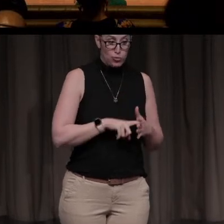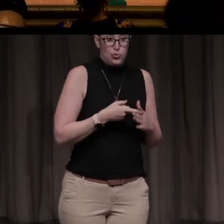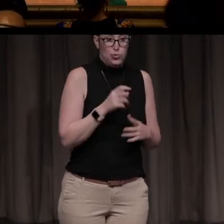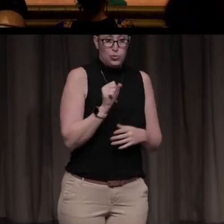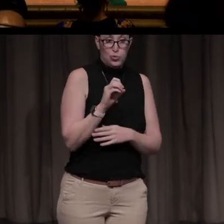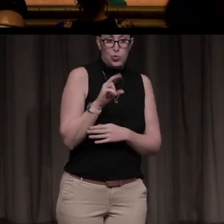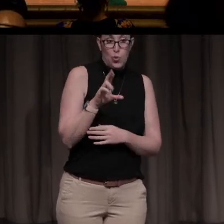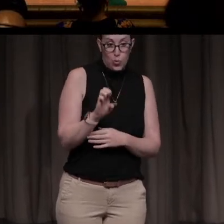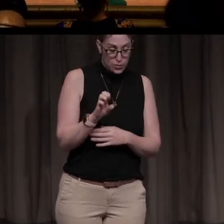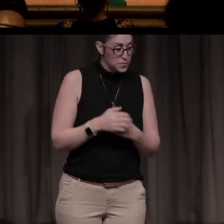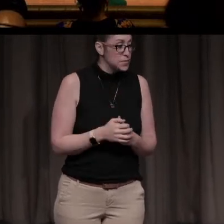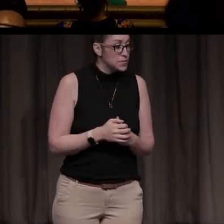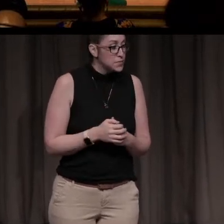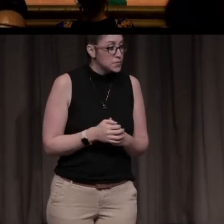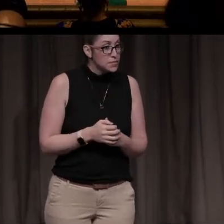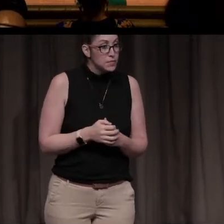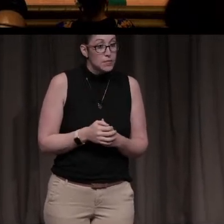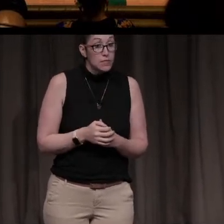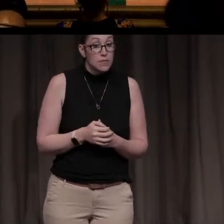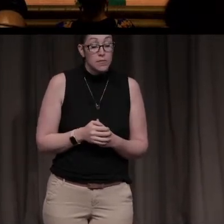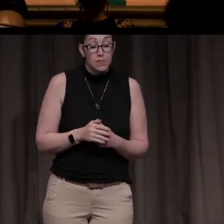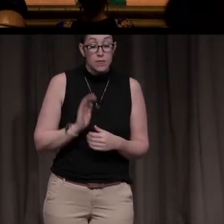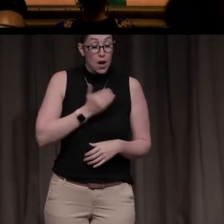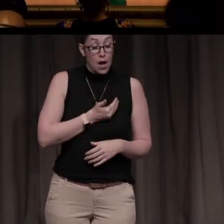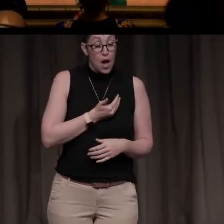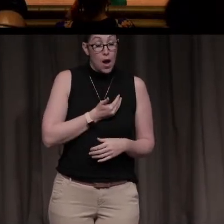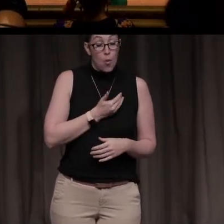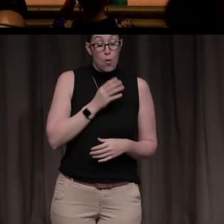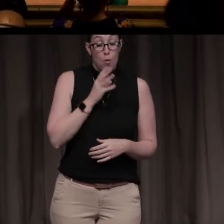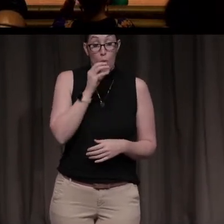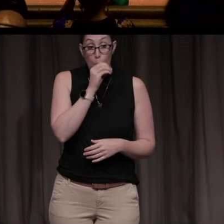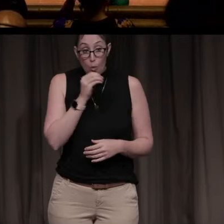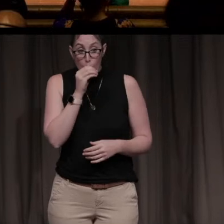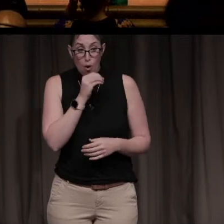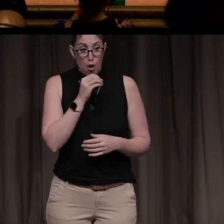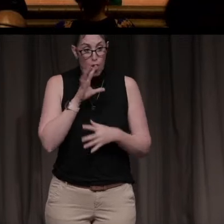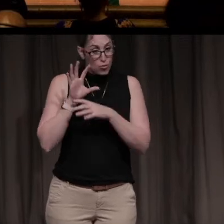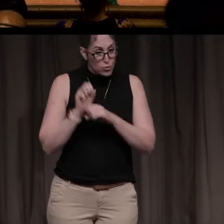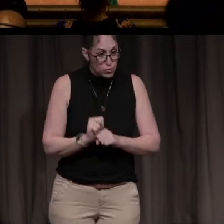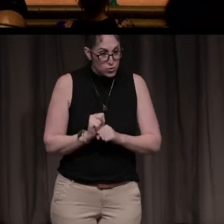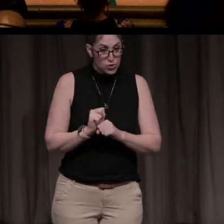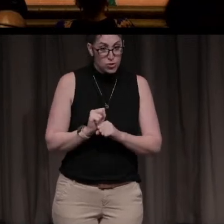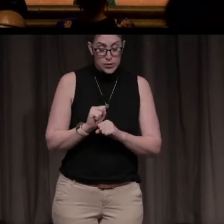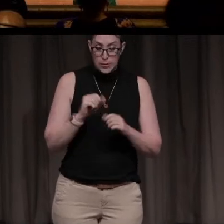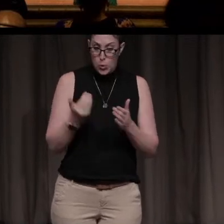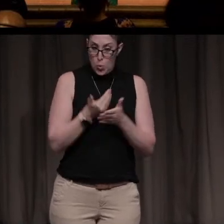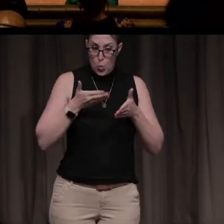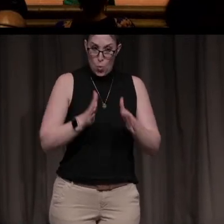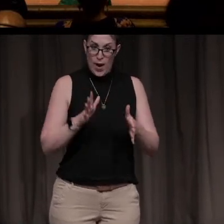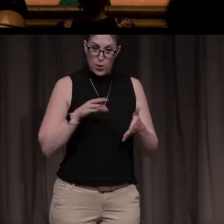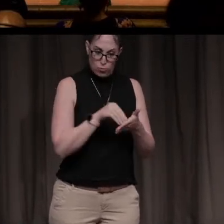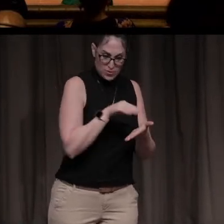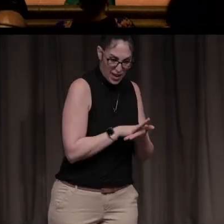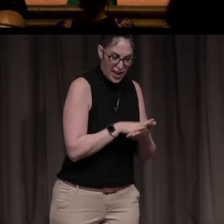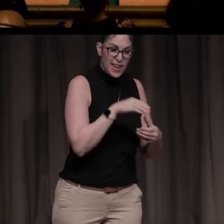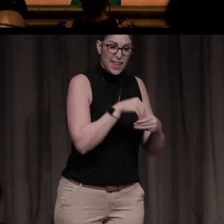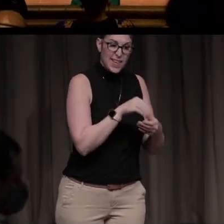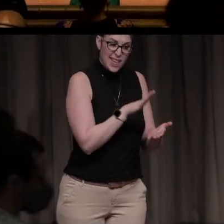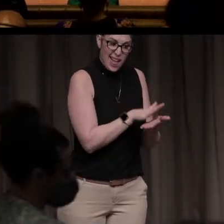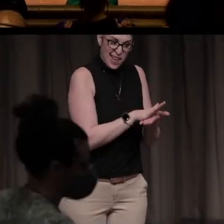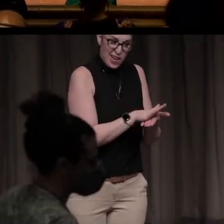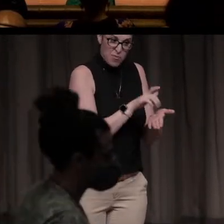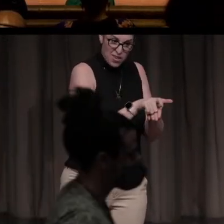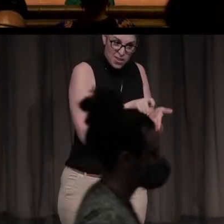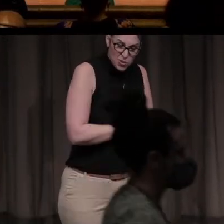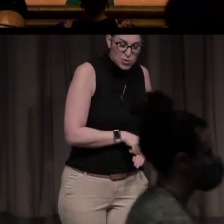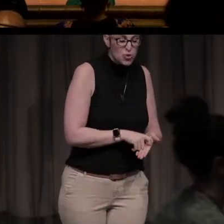ways to cite the oral traditions within academic literature, that there's new templates that are being published, so